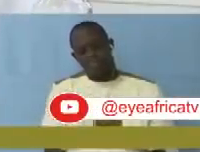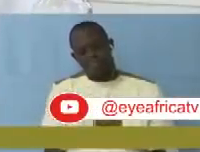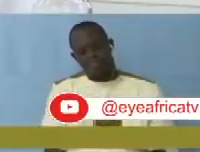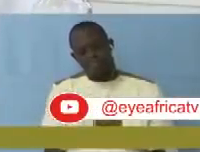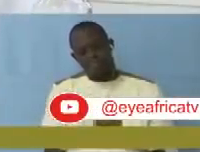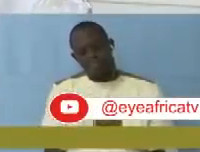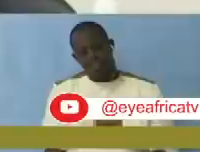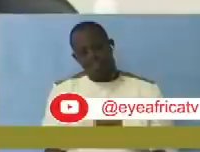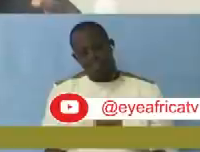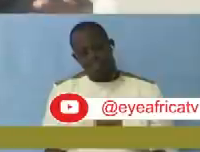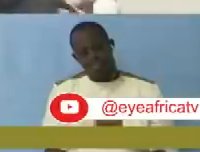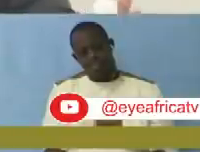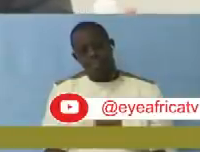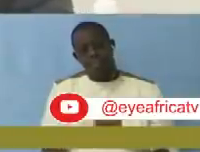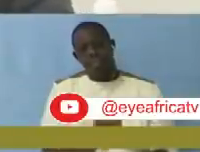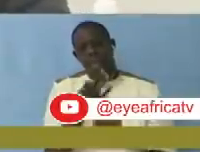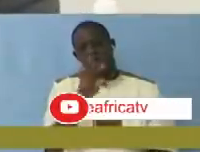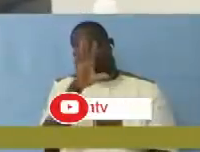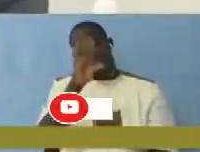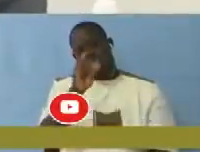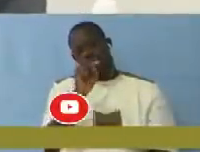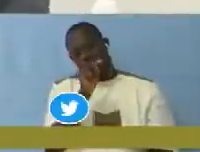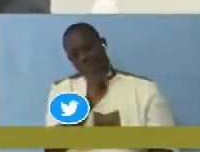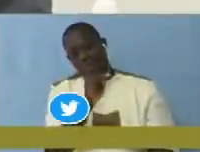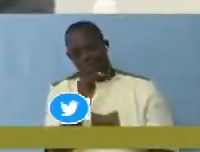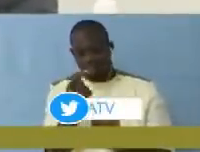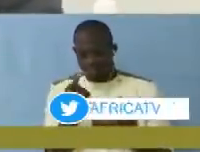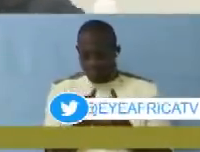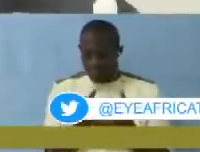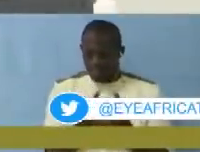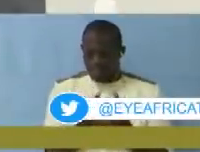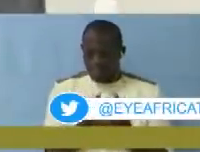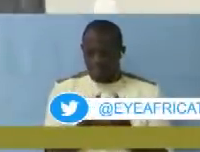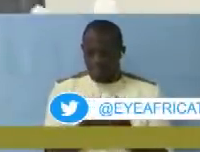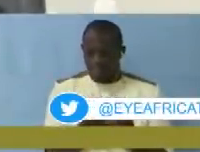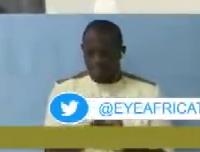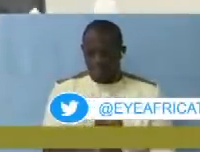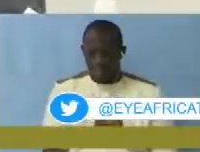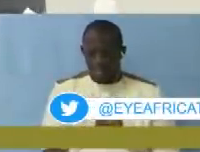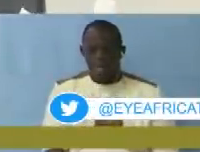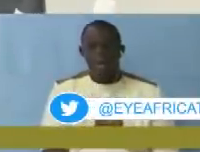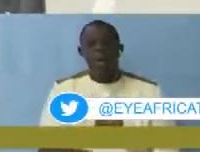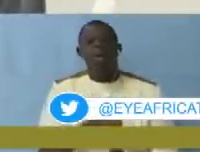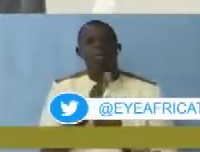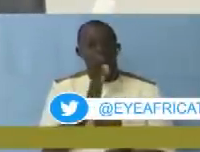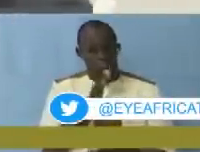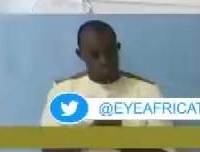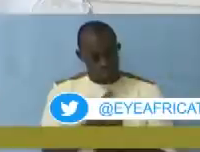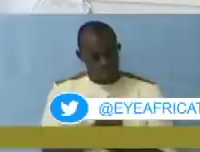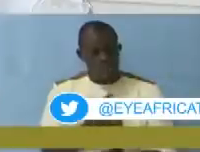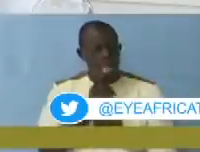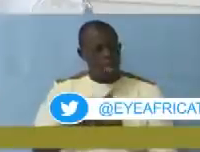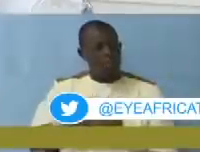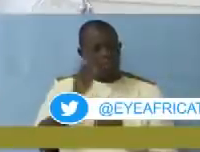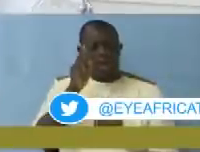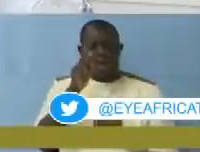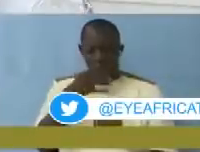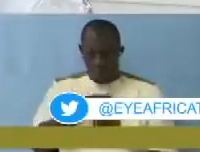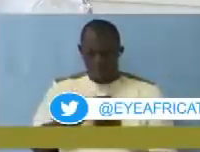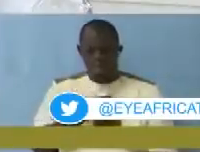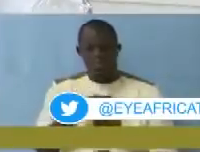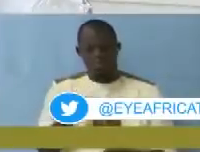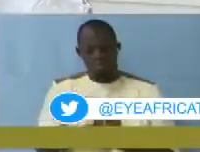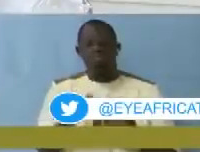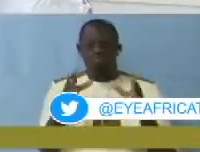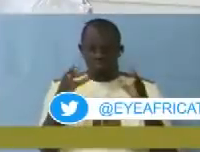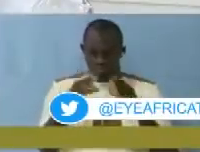If you do that, the commission may make a finding that... I'd love to. No. I would love to. Well, I would love to. We will get